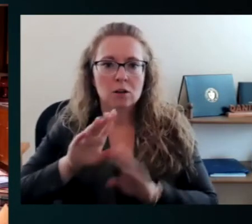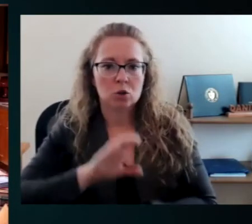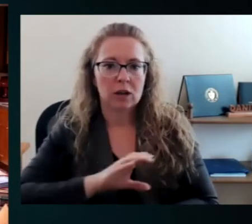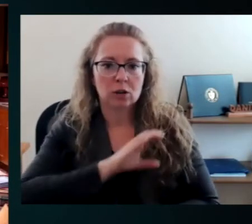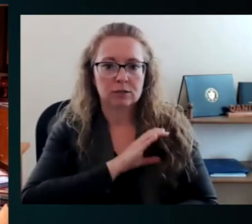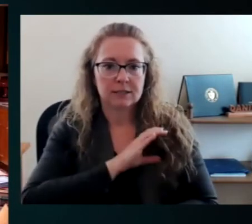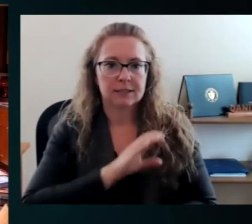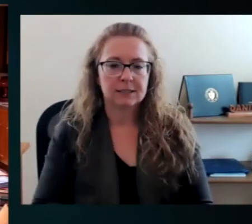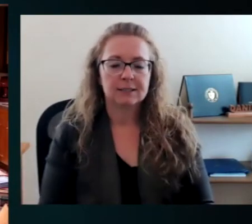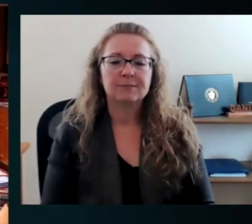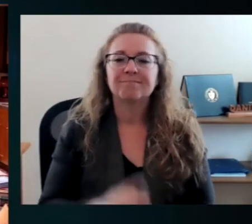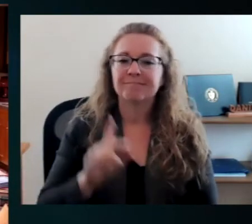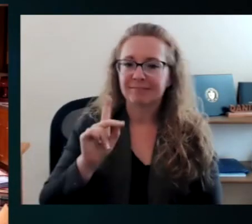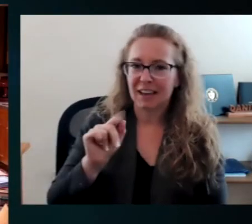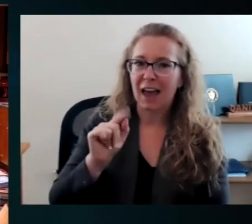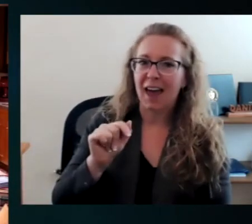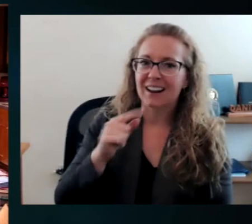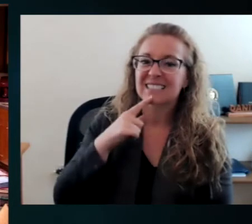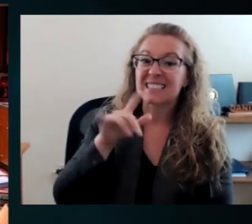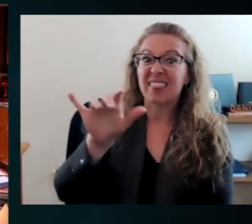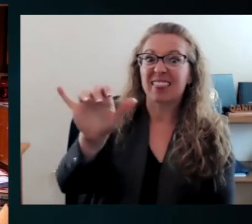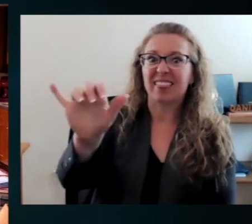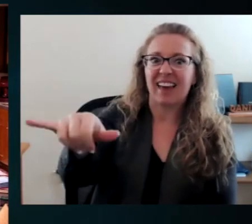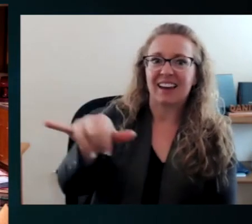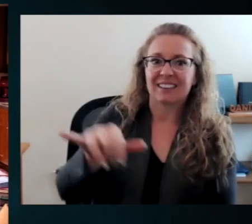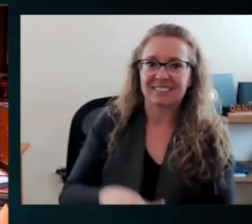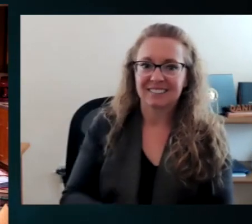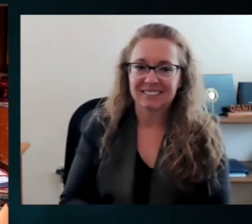Kat has responded with this.